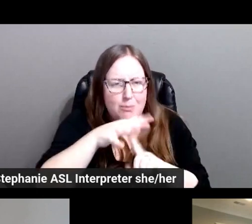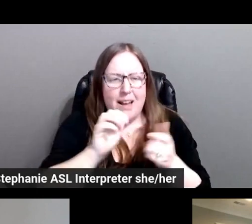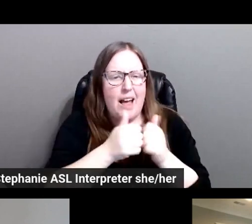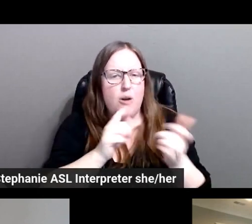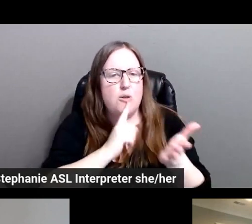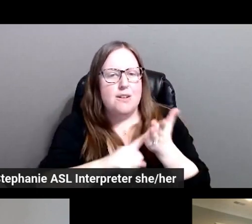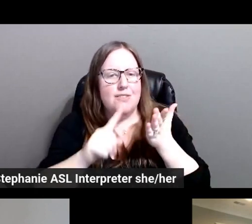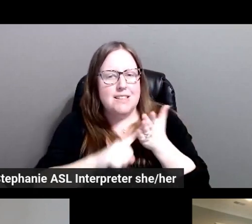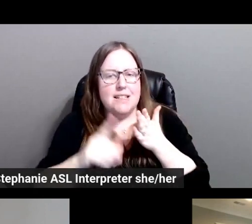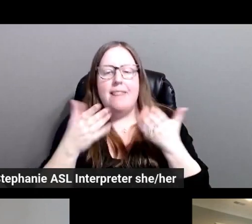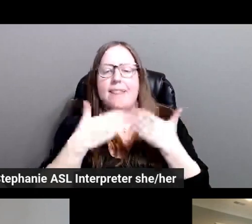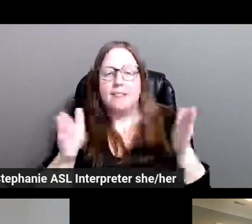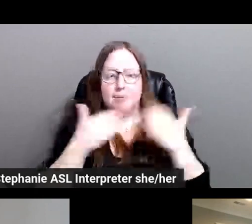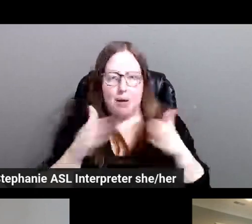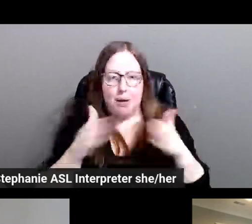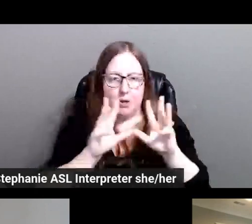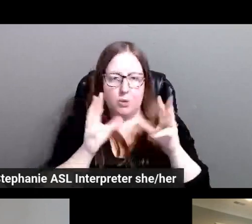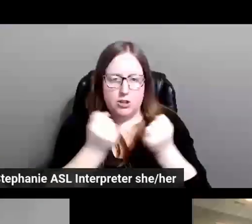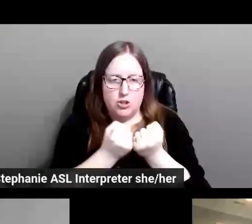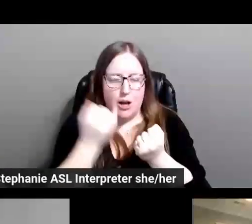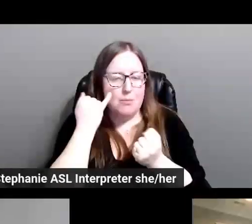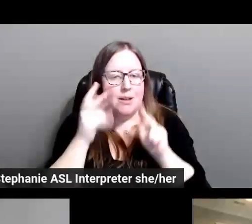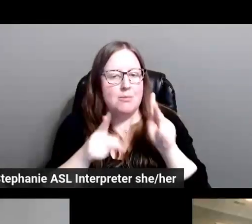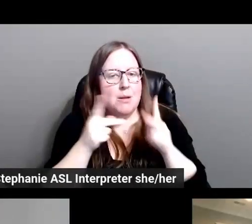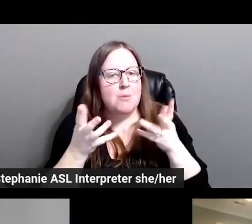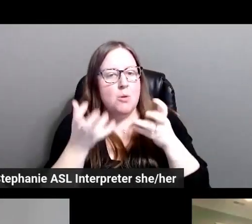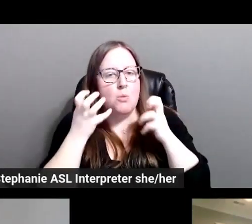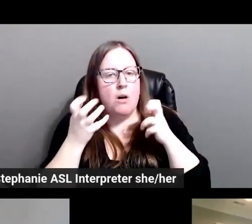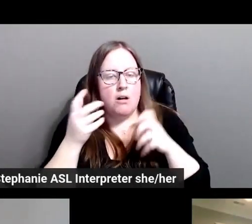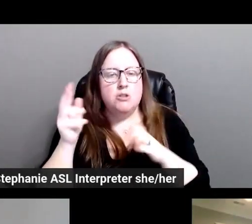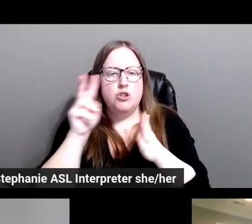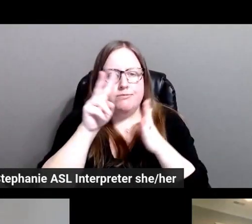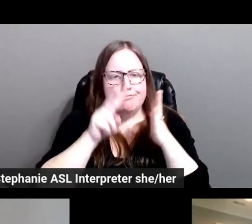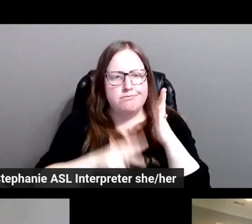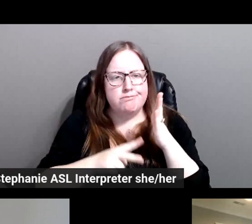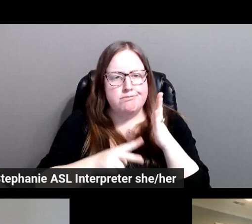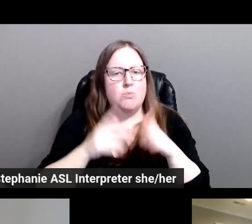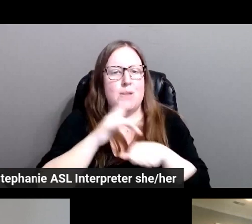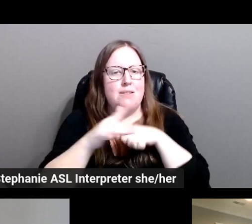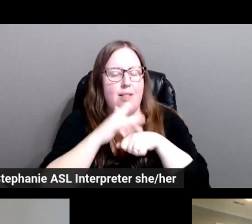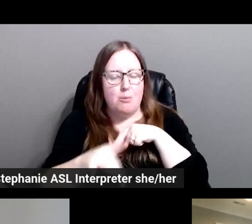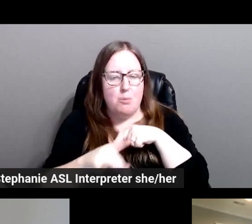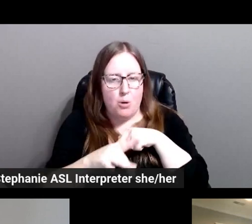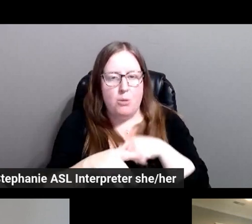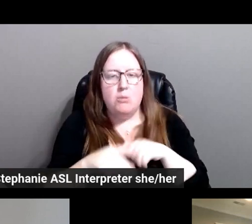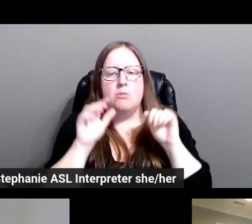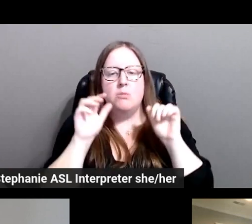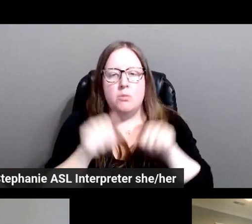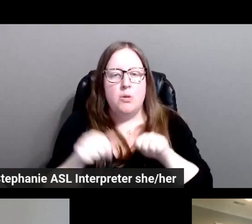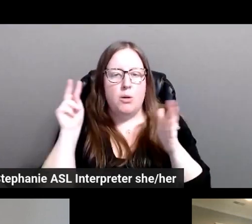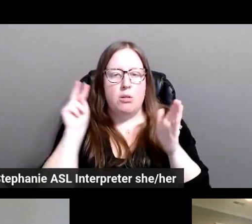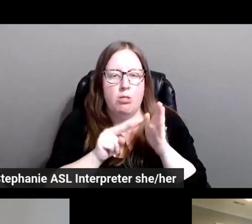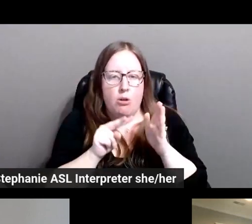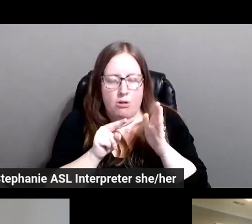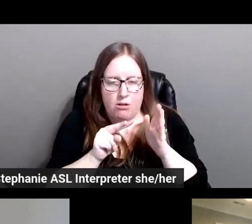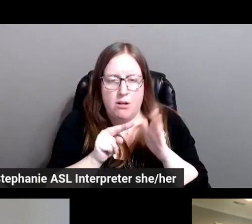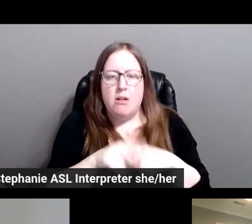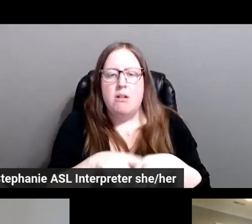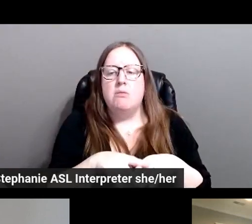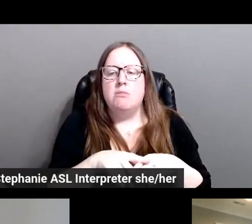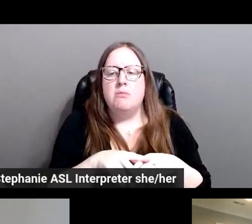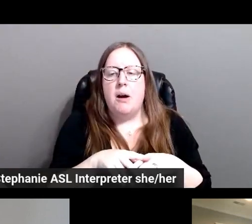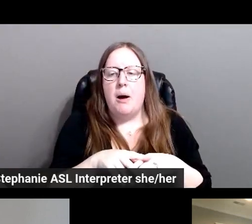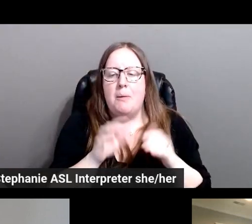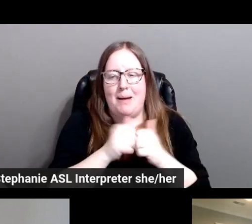is a public workshop, though. If folks want to go look through what's all involved there, you can certainly go look at how you can do